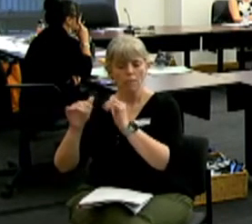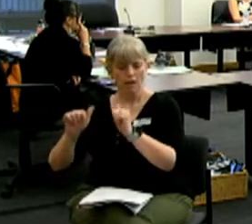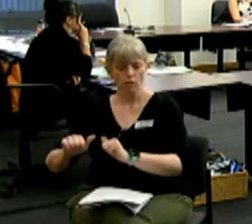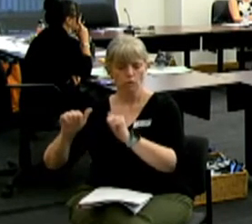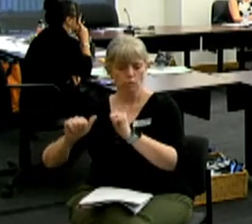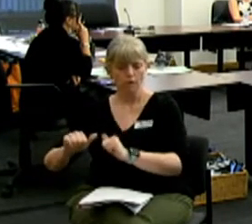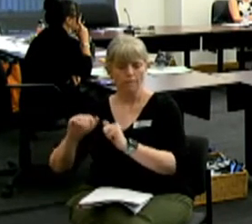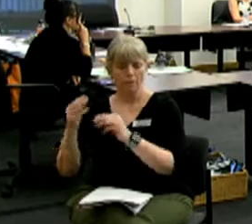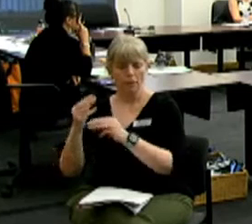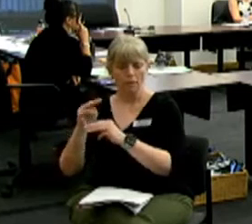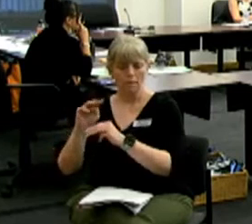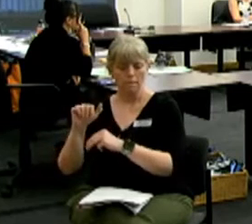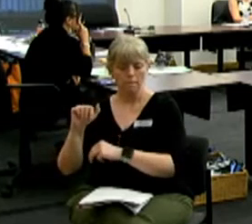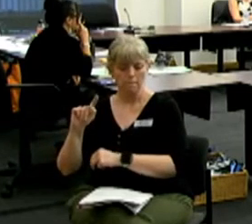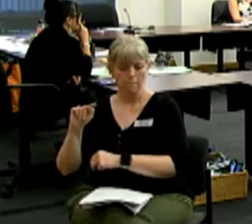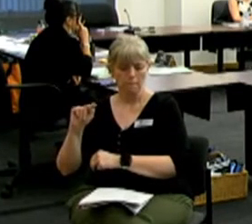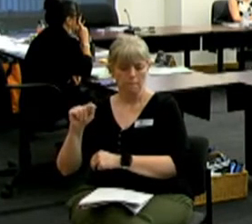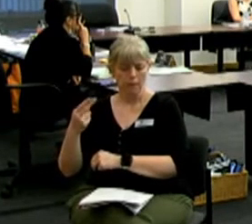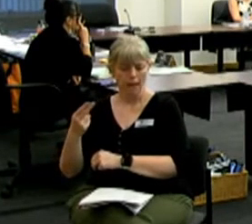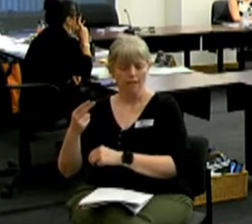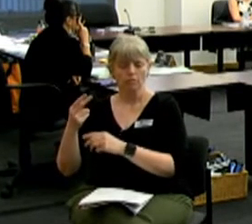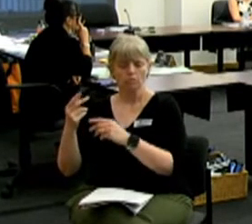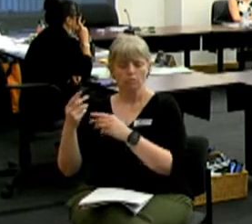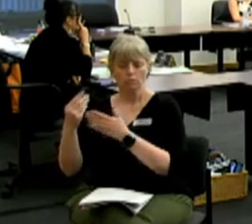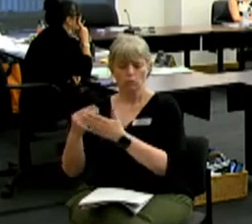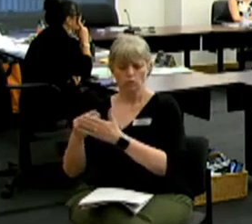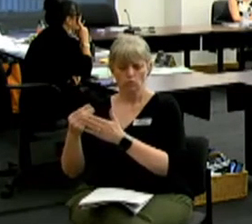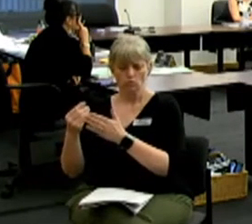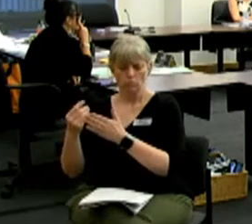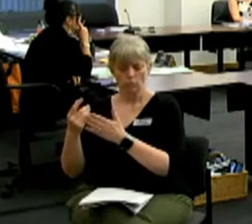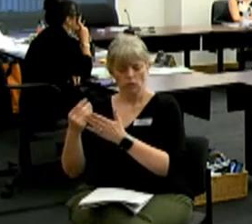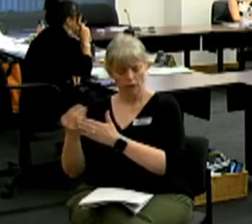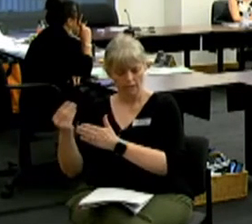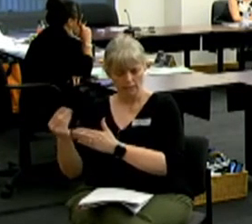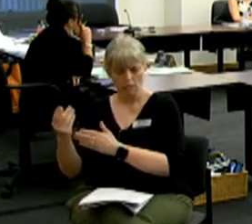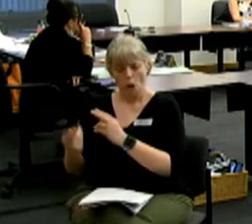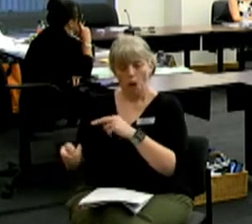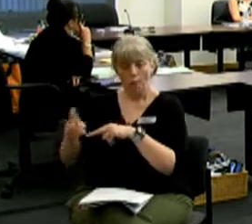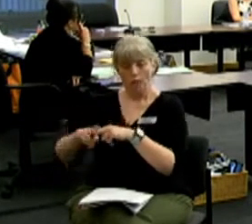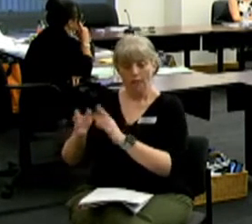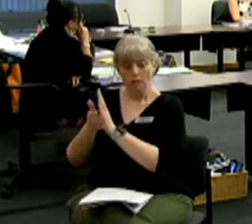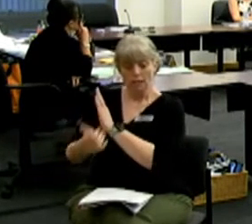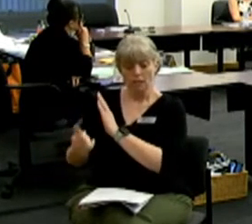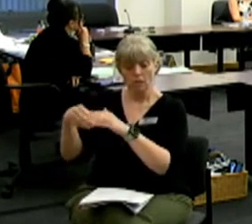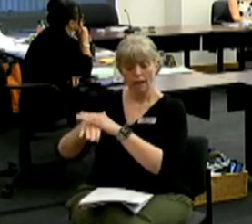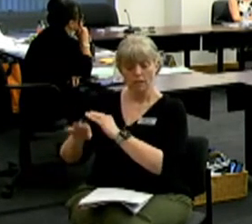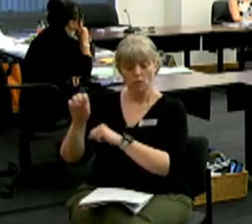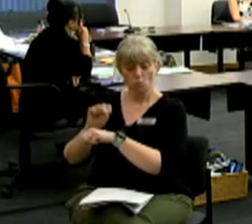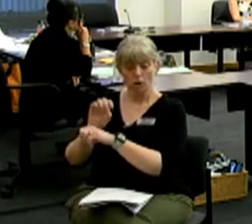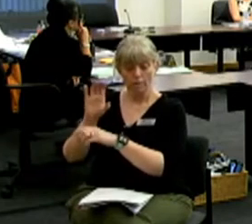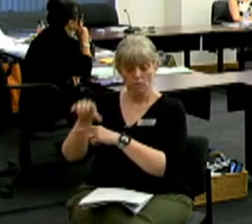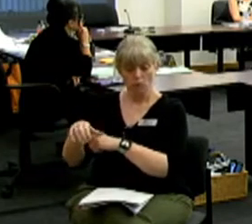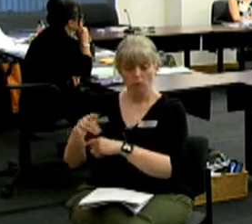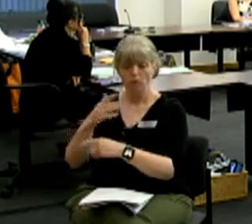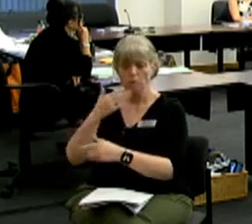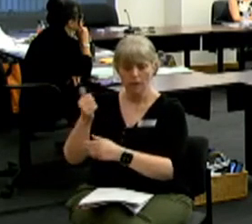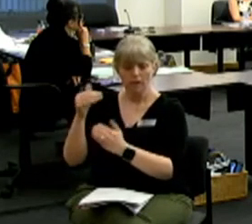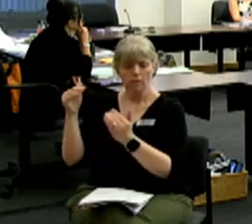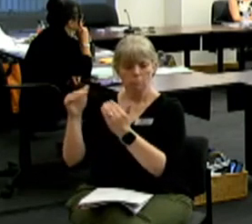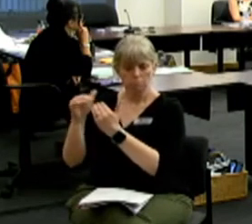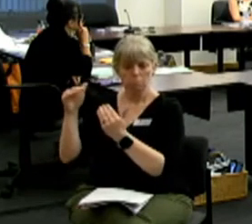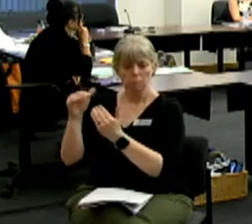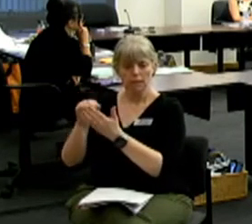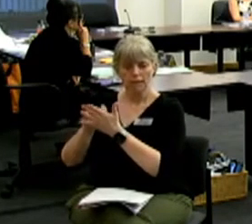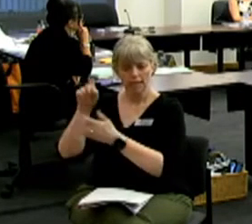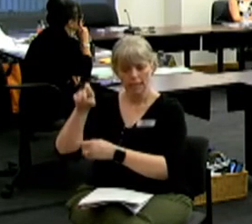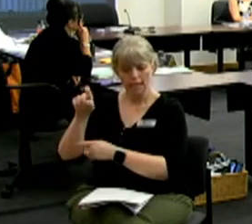for MAP grants. This would eliminate barriers for students seeking to upgrade skills or enter the workforce and would help to better meet the needs of